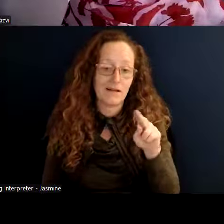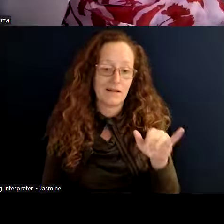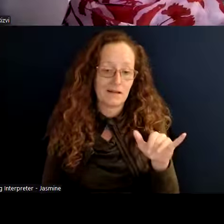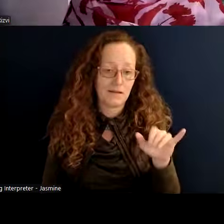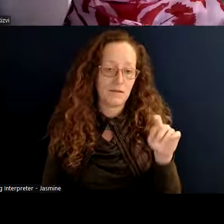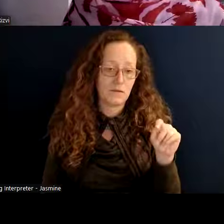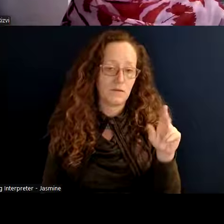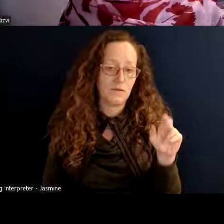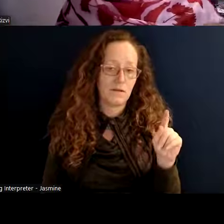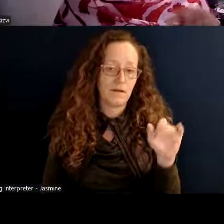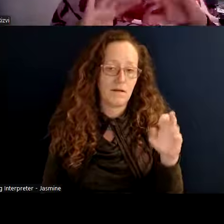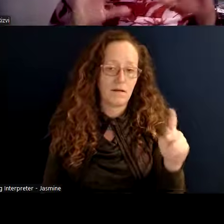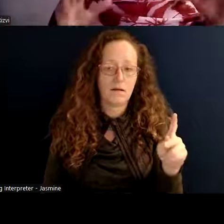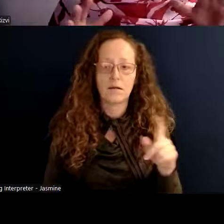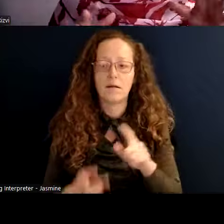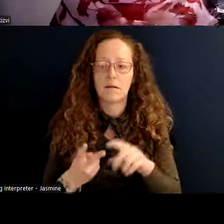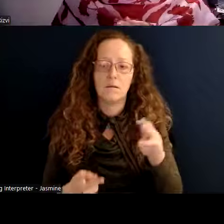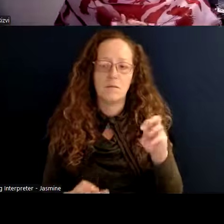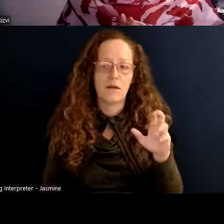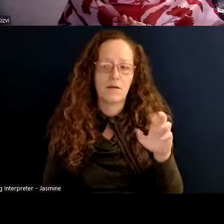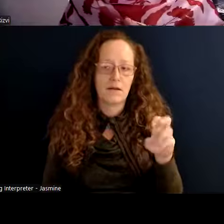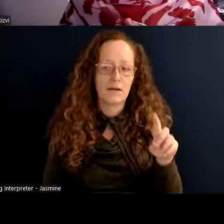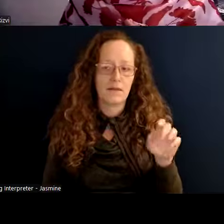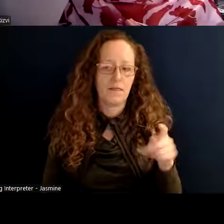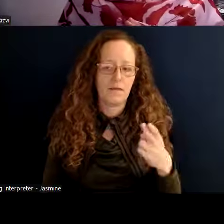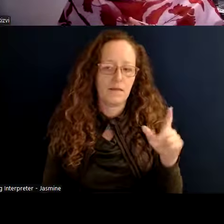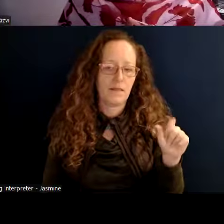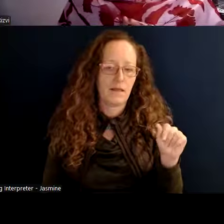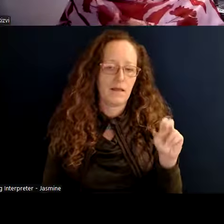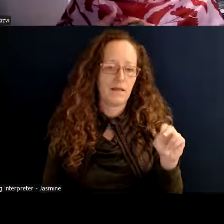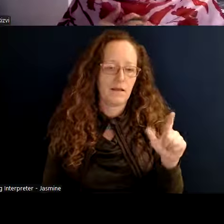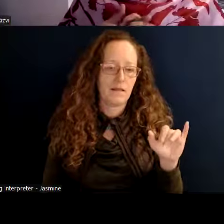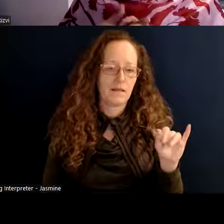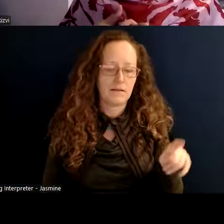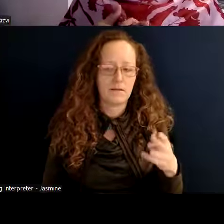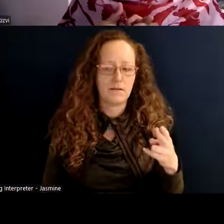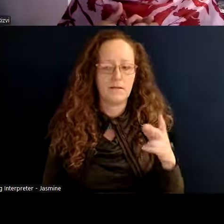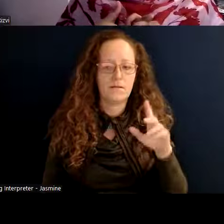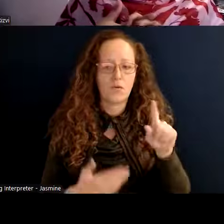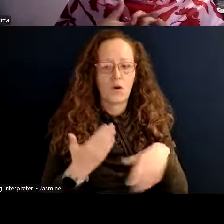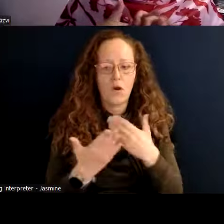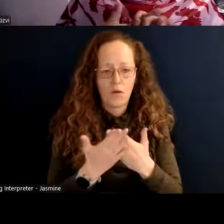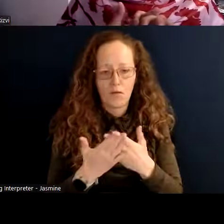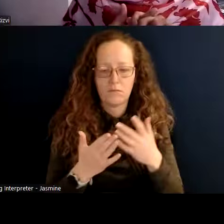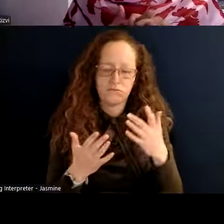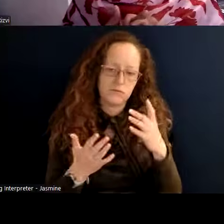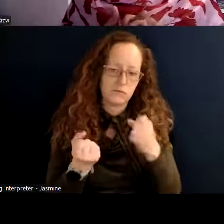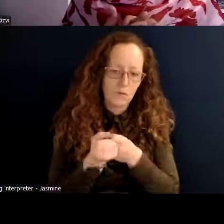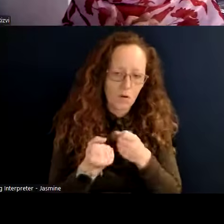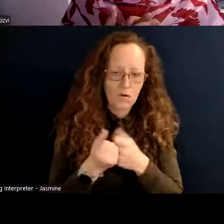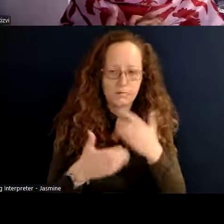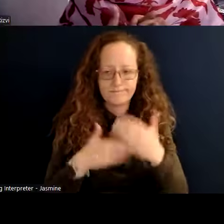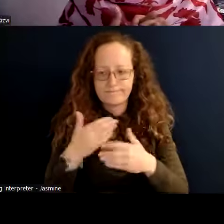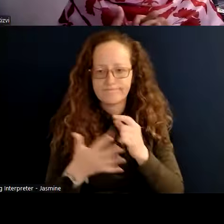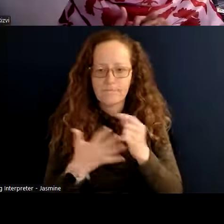Meredith Langlitz, for the invitation and for all of this logistical support. Also on the back end, helping today with the Zoom, I just want to